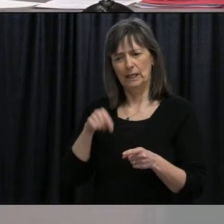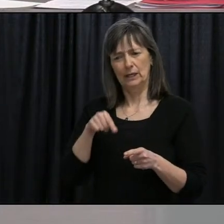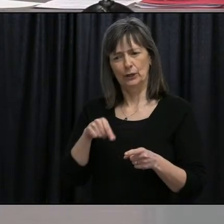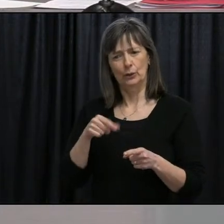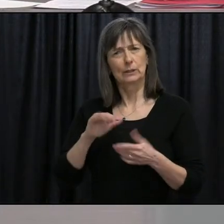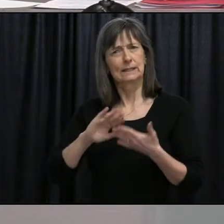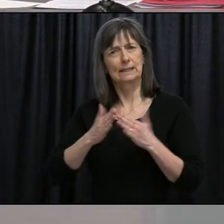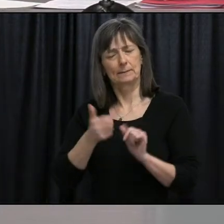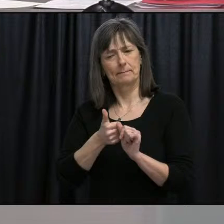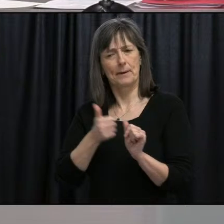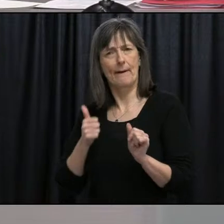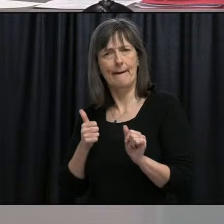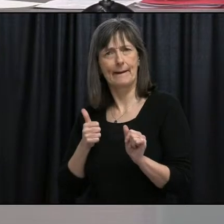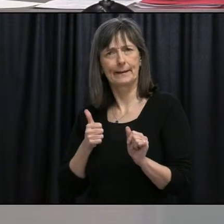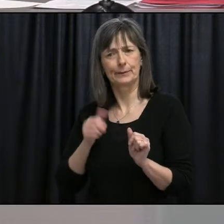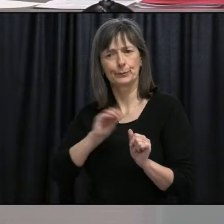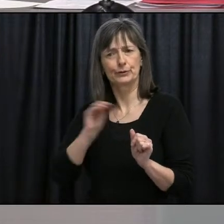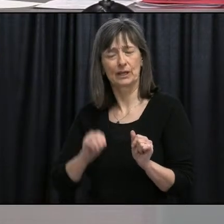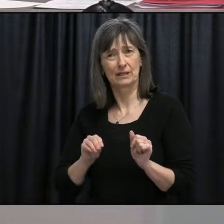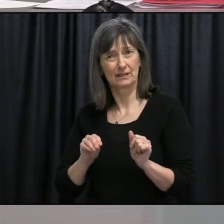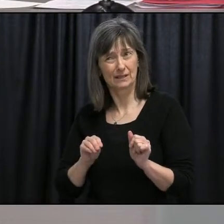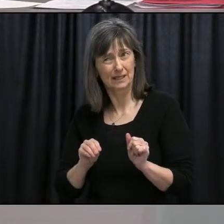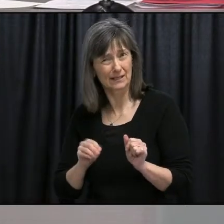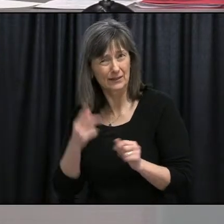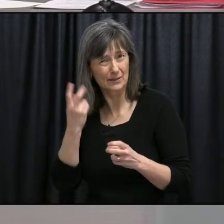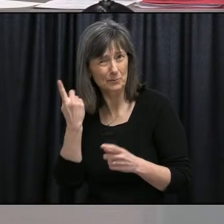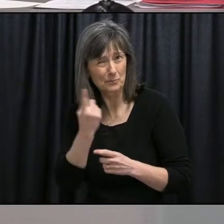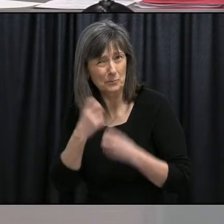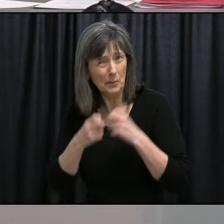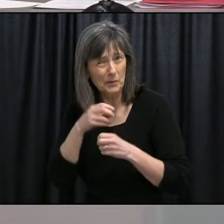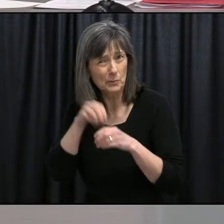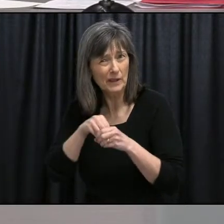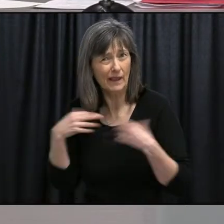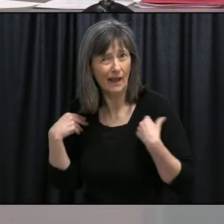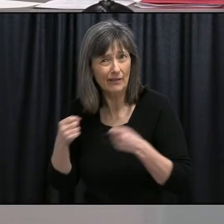internally, like the number of healthcare workers, that sort of thing?